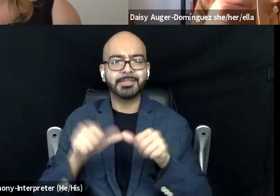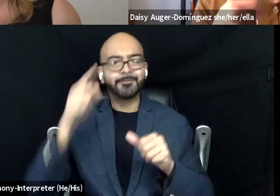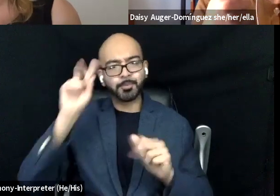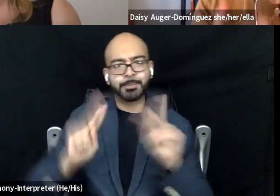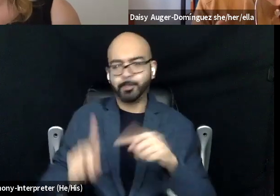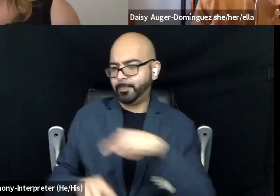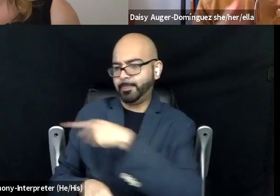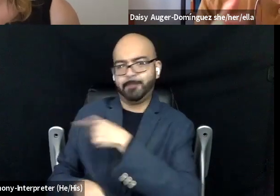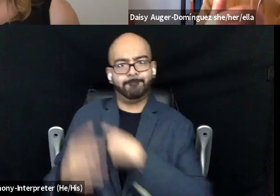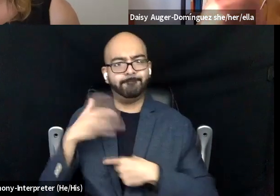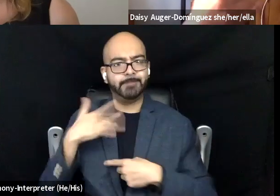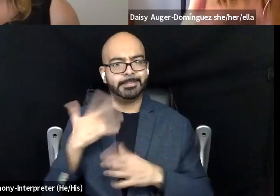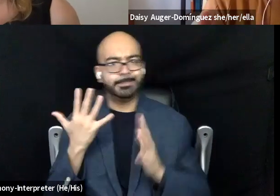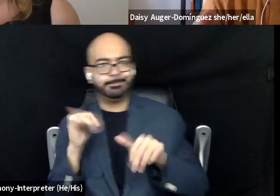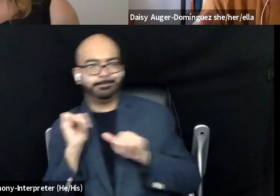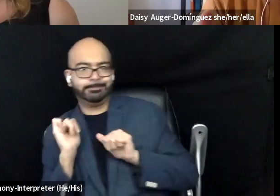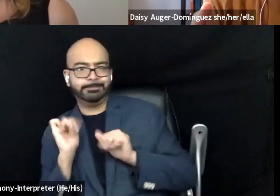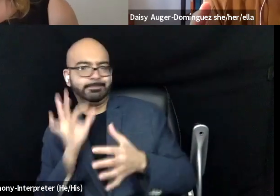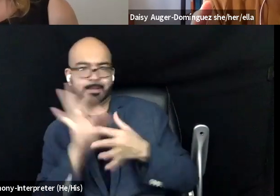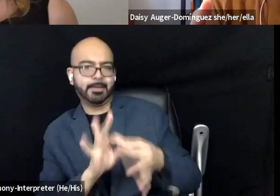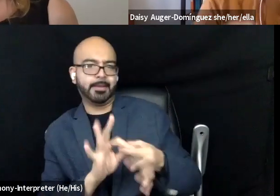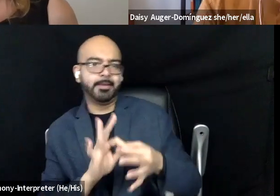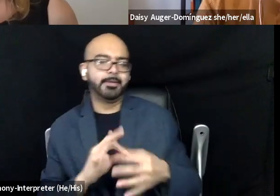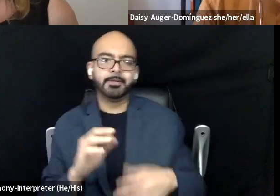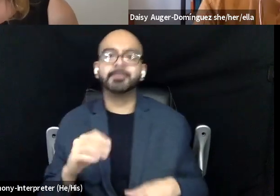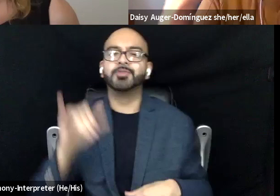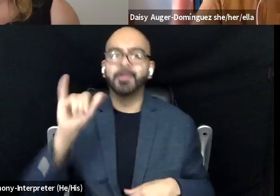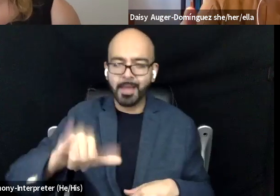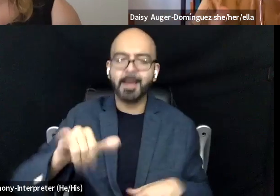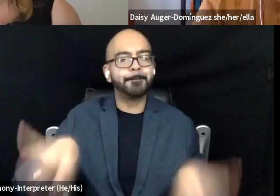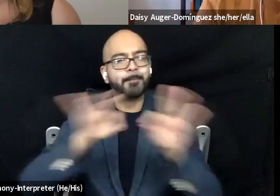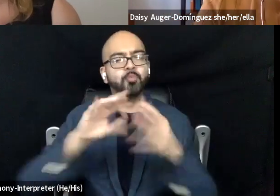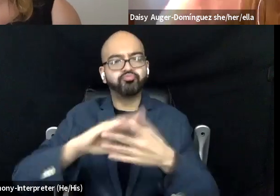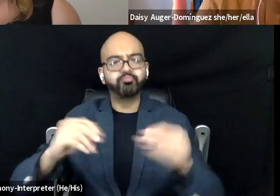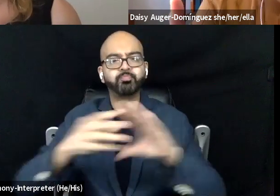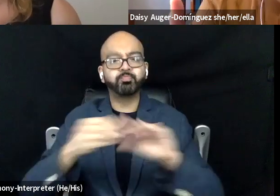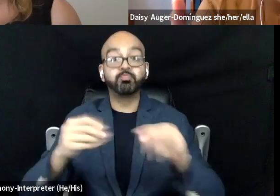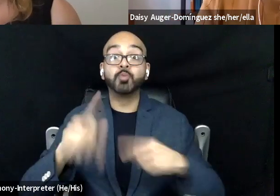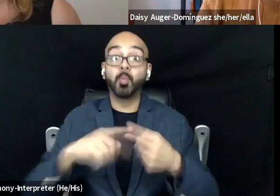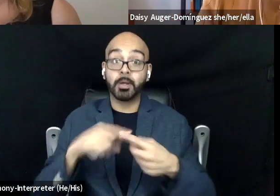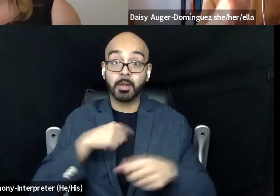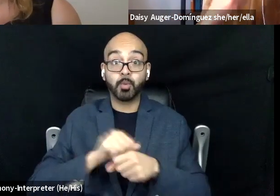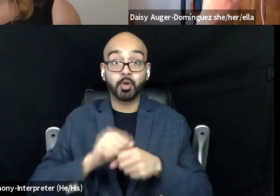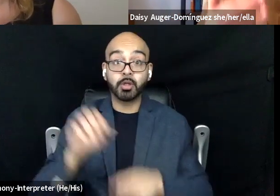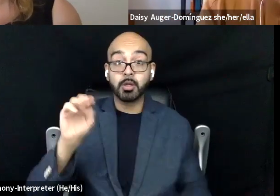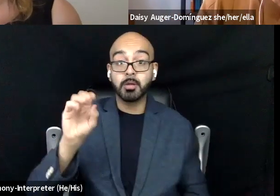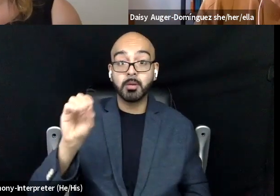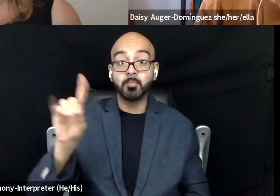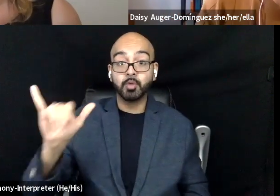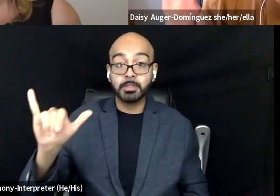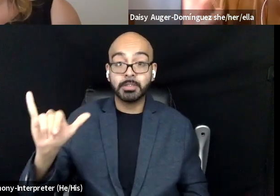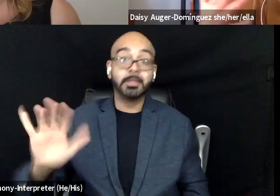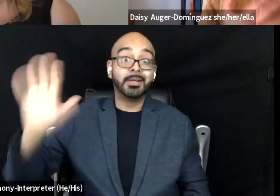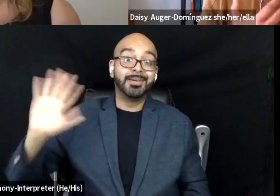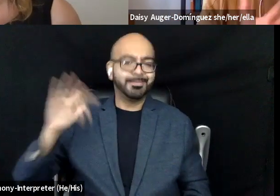and that I explain why. And that's where the storytelling piece comes in. And so I share a story when I worked at Moody's, and you know, in the early part of